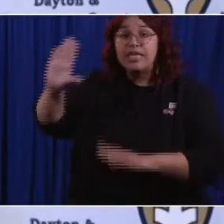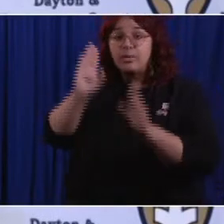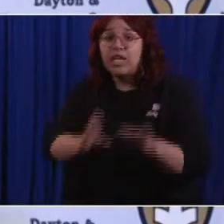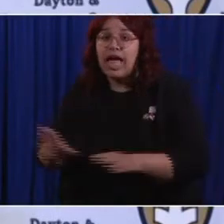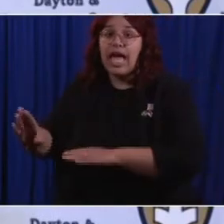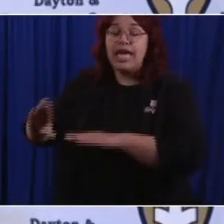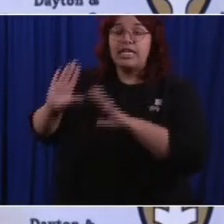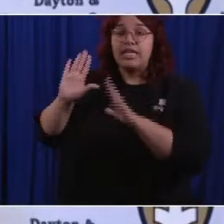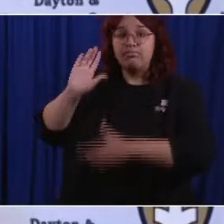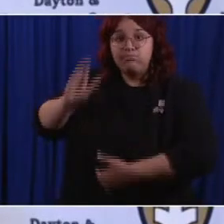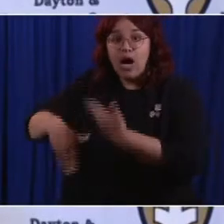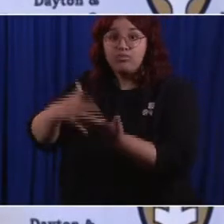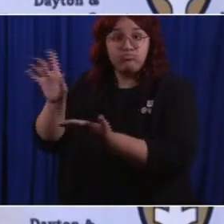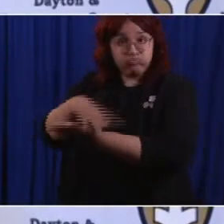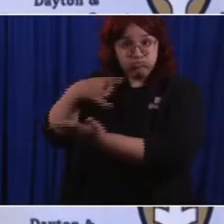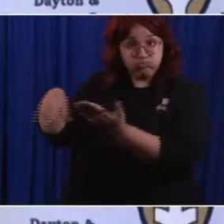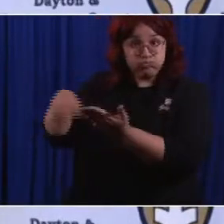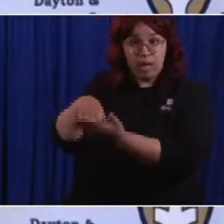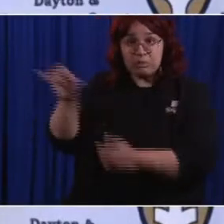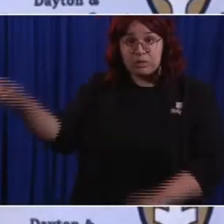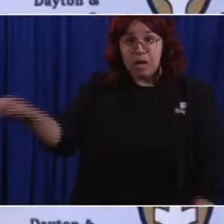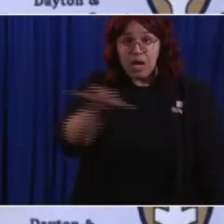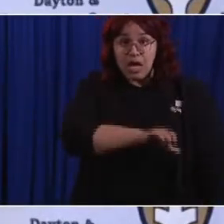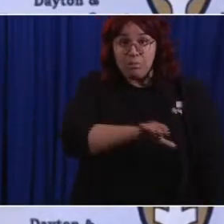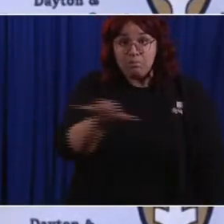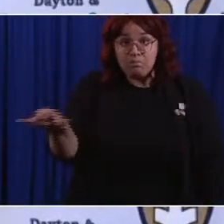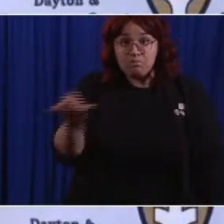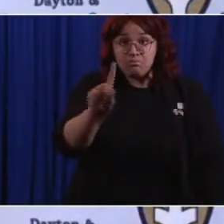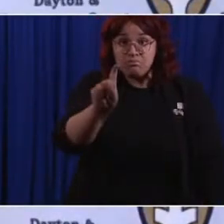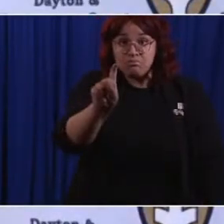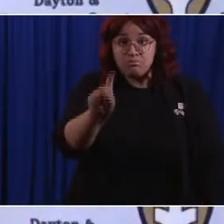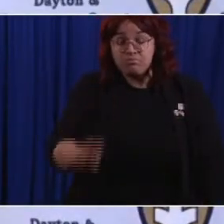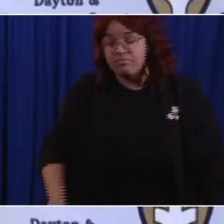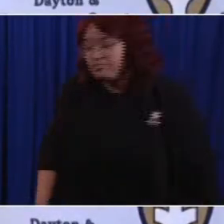team? Let me see if the Lieutenant Governor is still on.